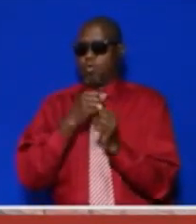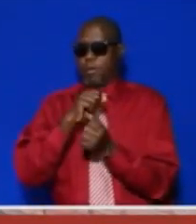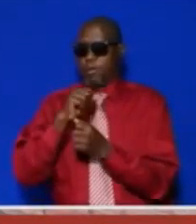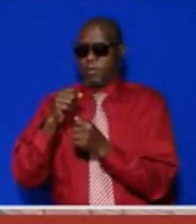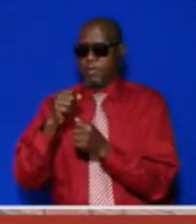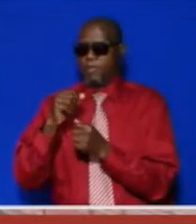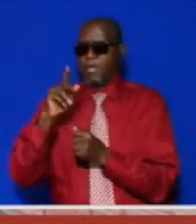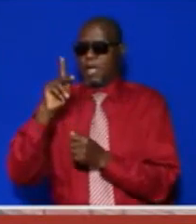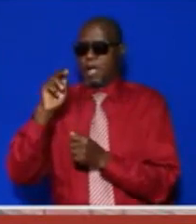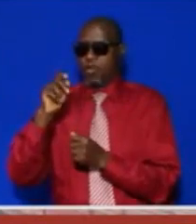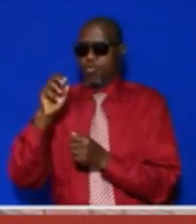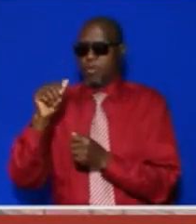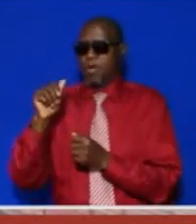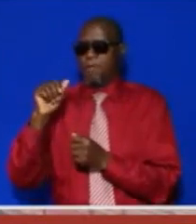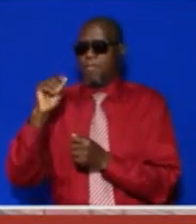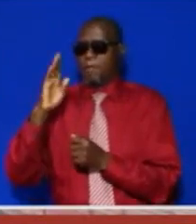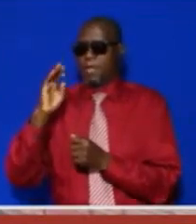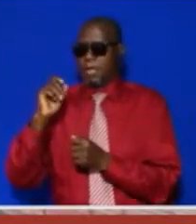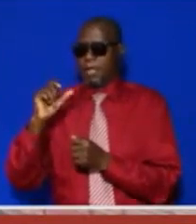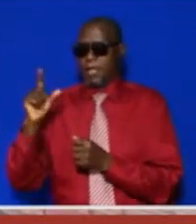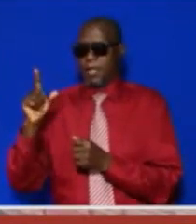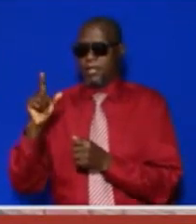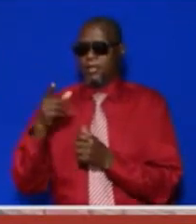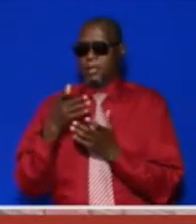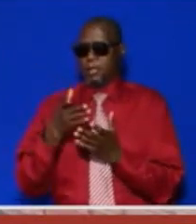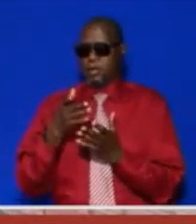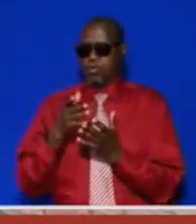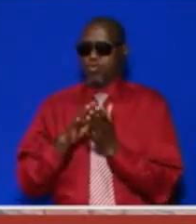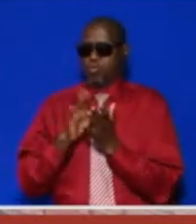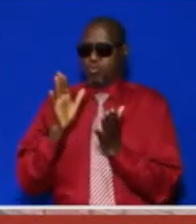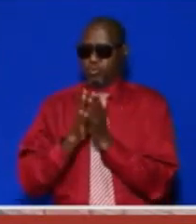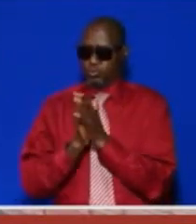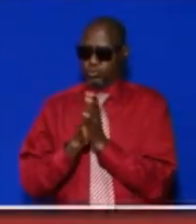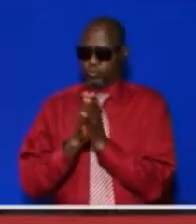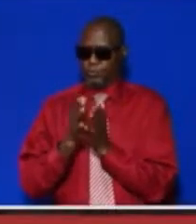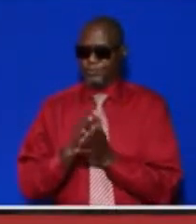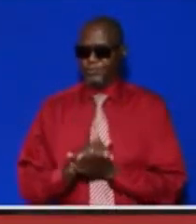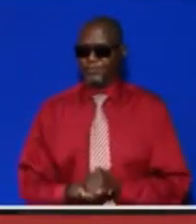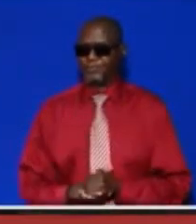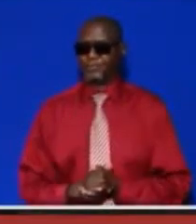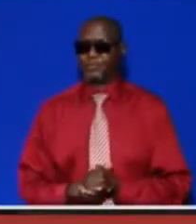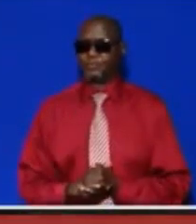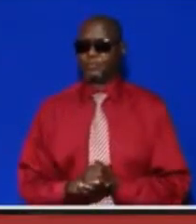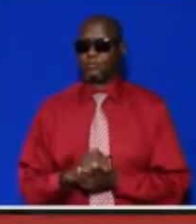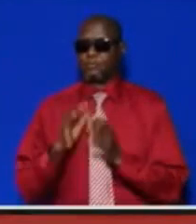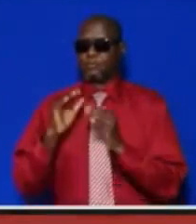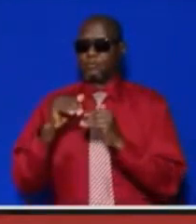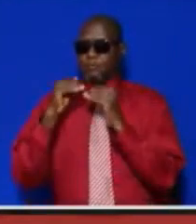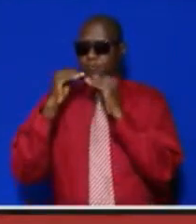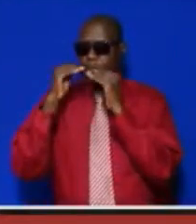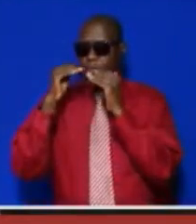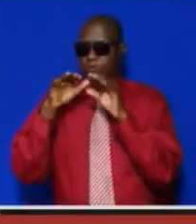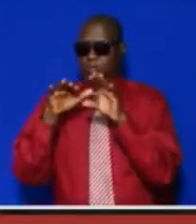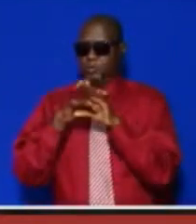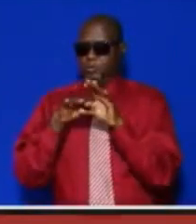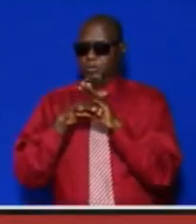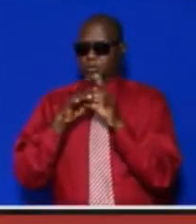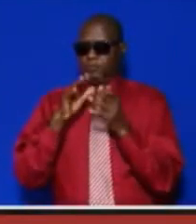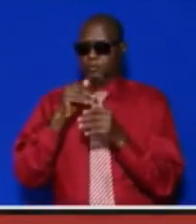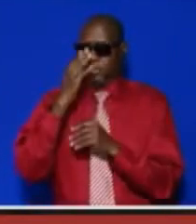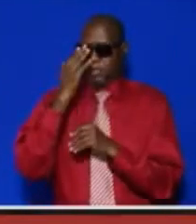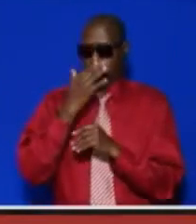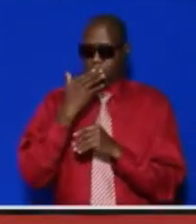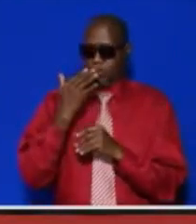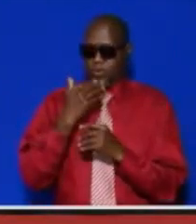the Kaluma Bill. Here's Alice Diana with this report. Senior members of the clergy from the Catholic,